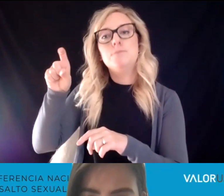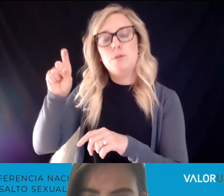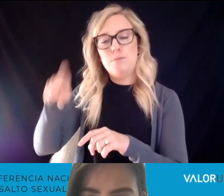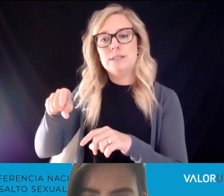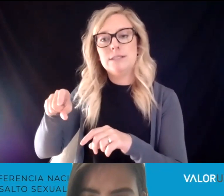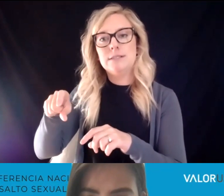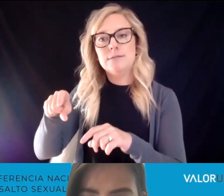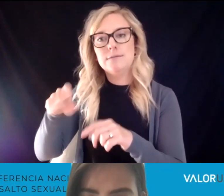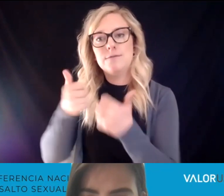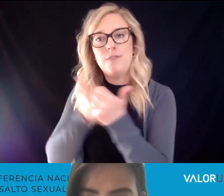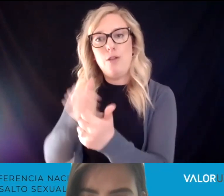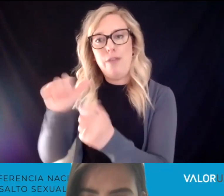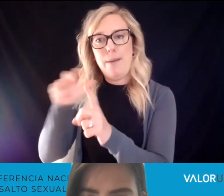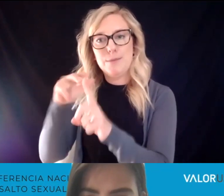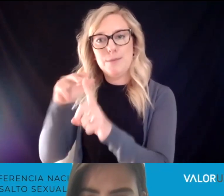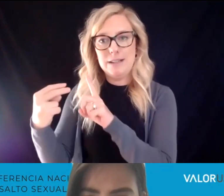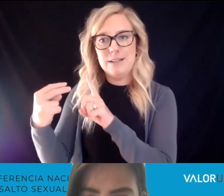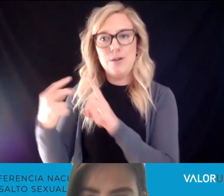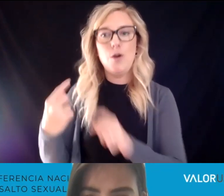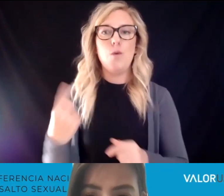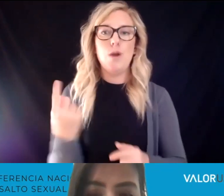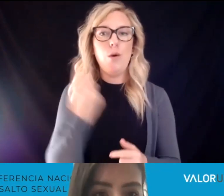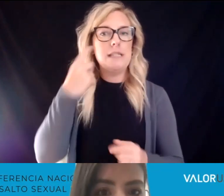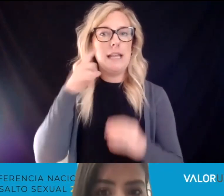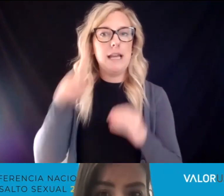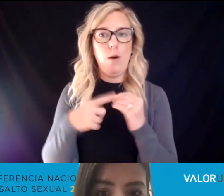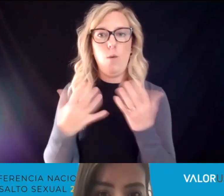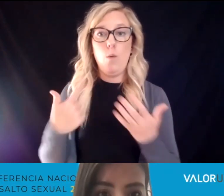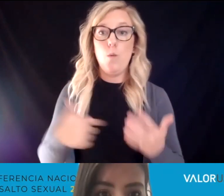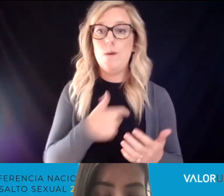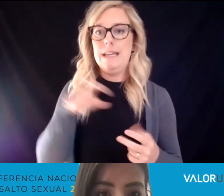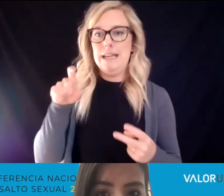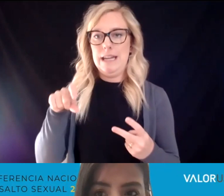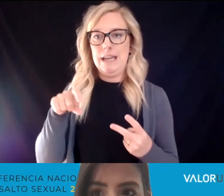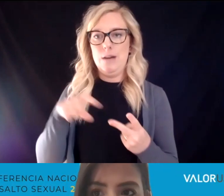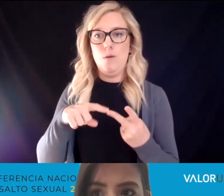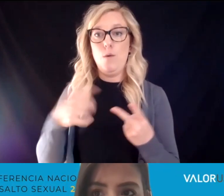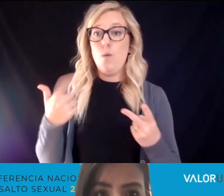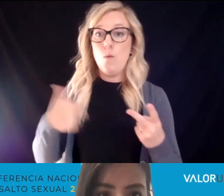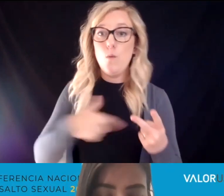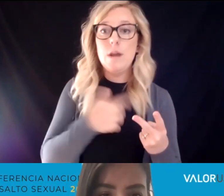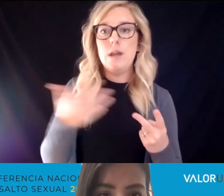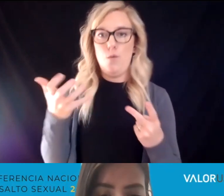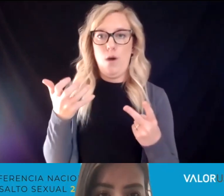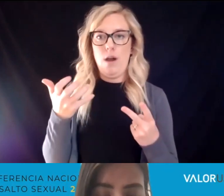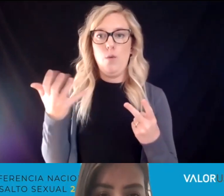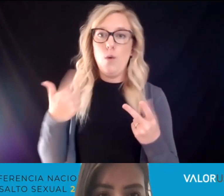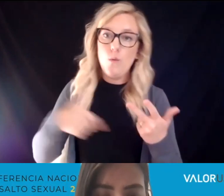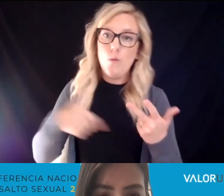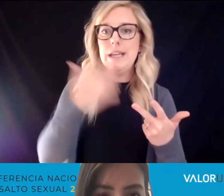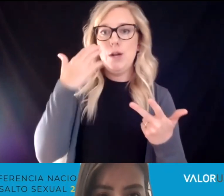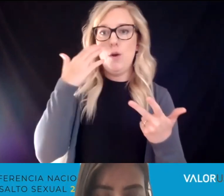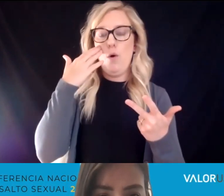about what we need, what we want, what we know, and oftentimes we overlook the need of these